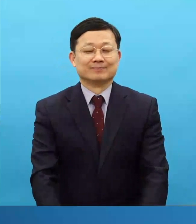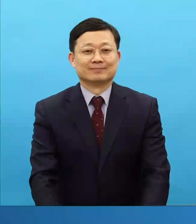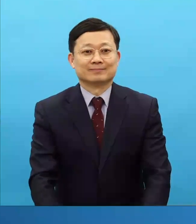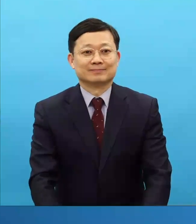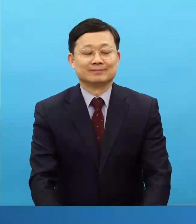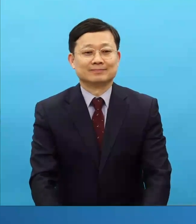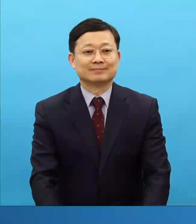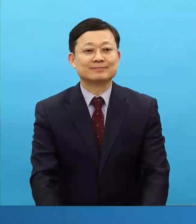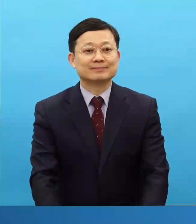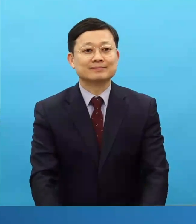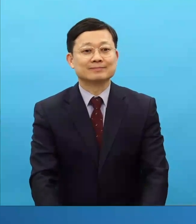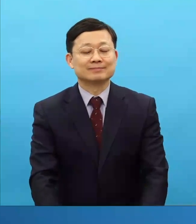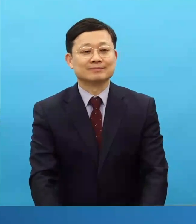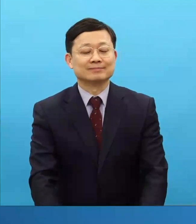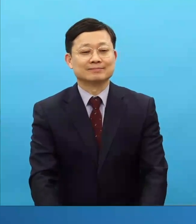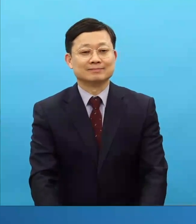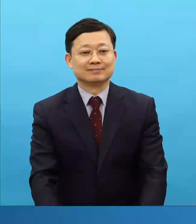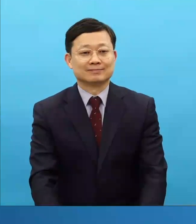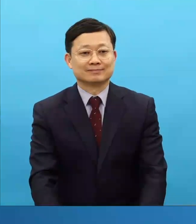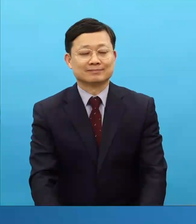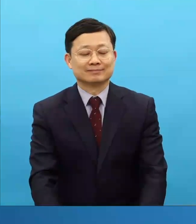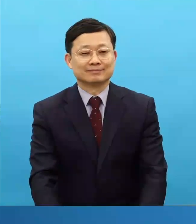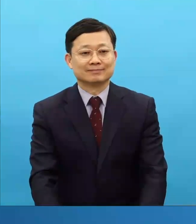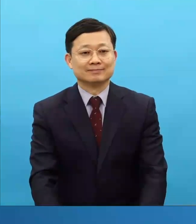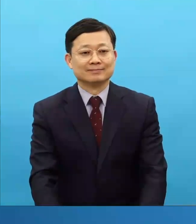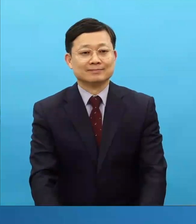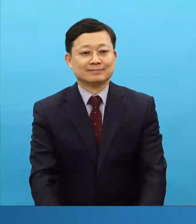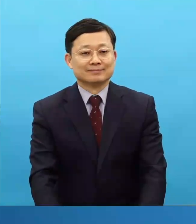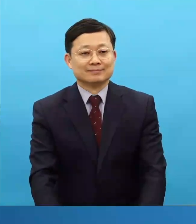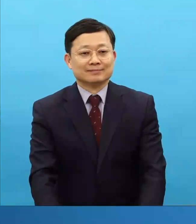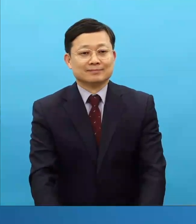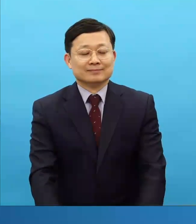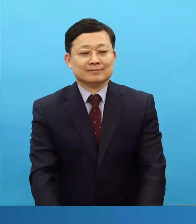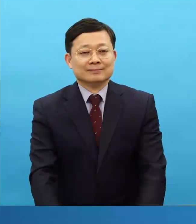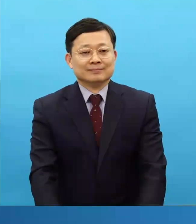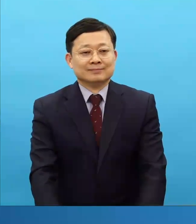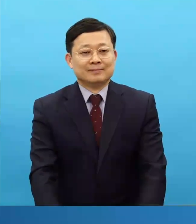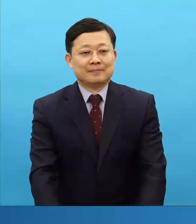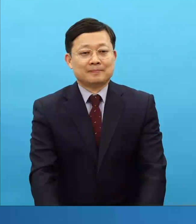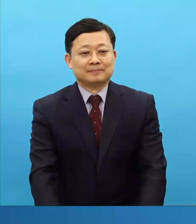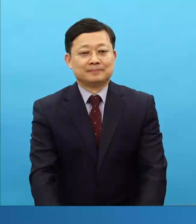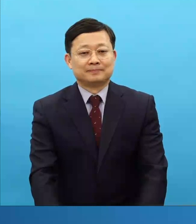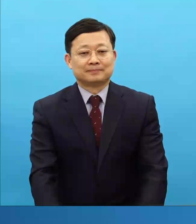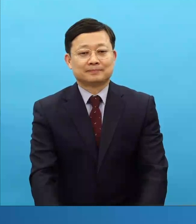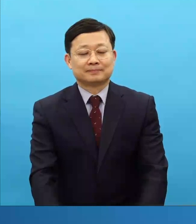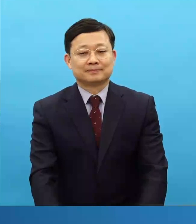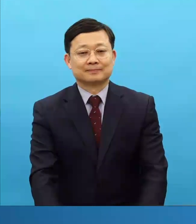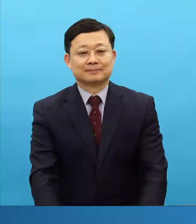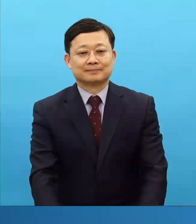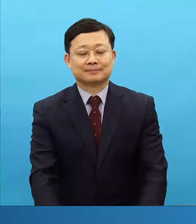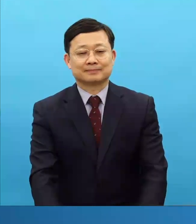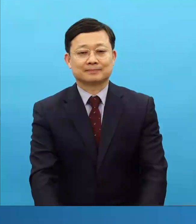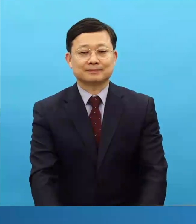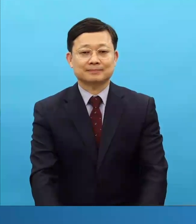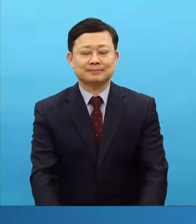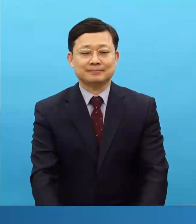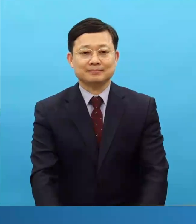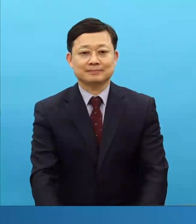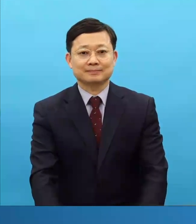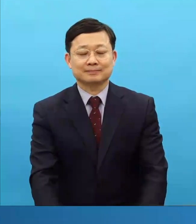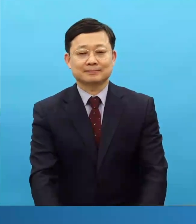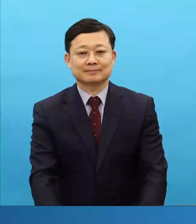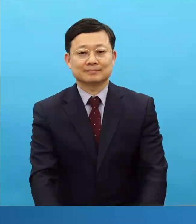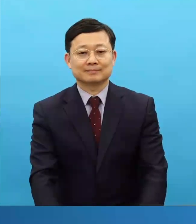professional industrialist and be used to help pastors and evangelists and save 237 and 5,000 tribes by